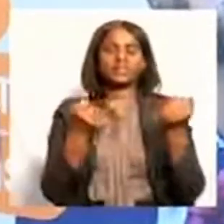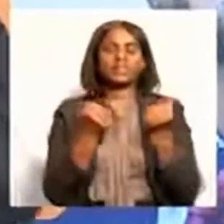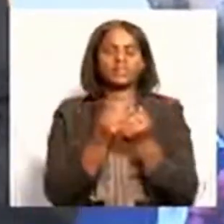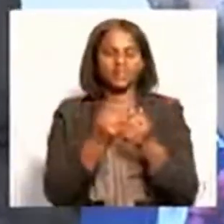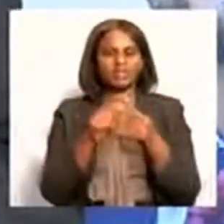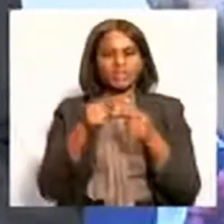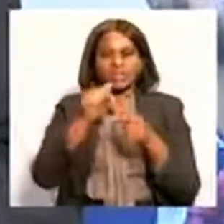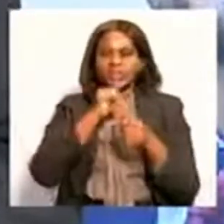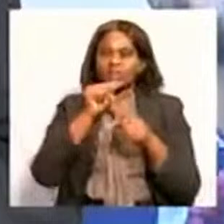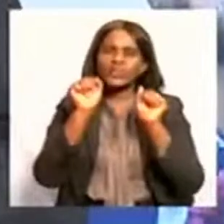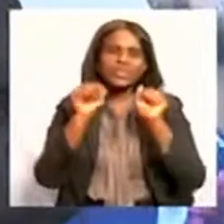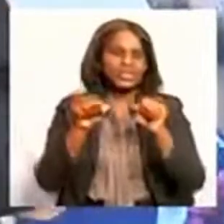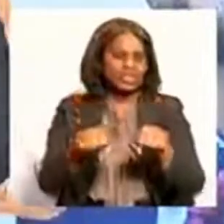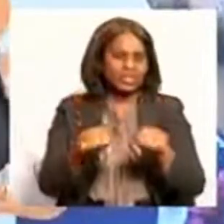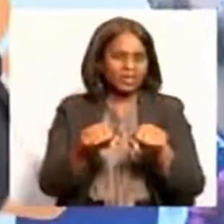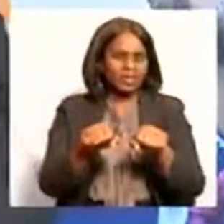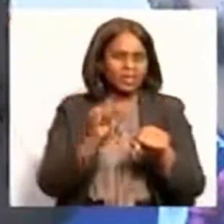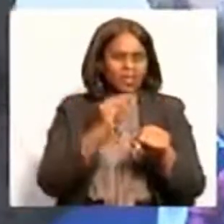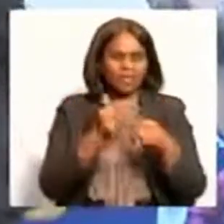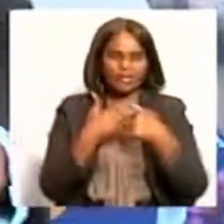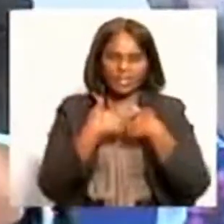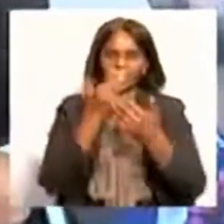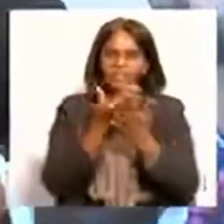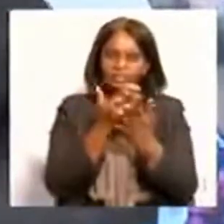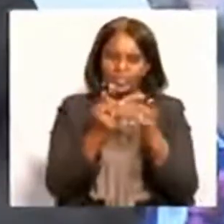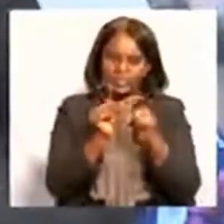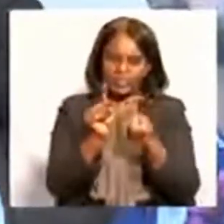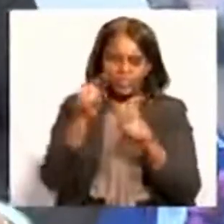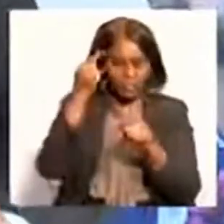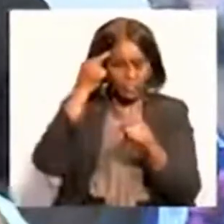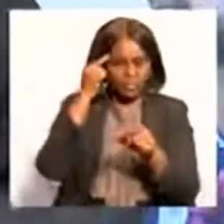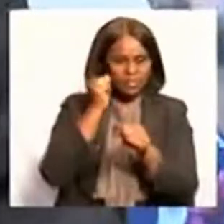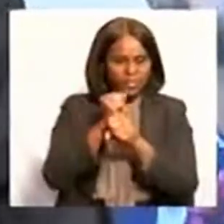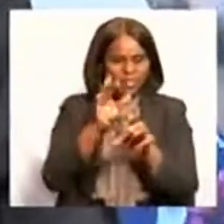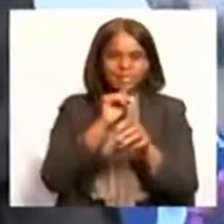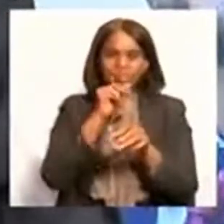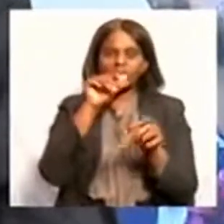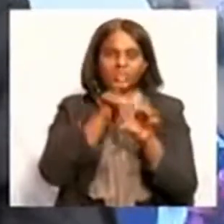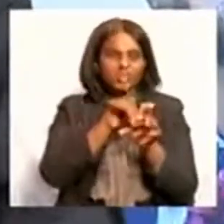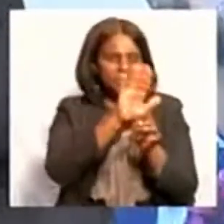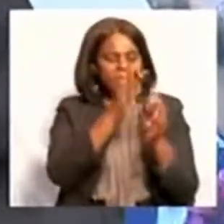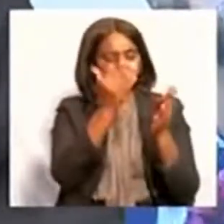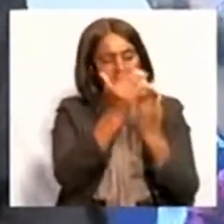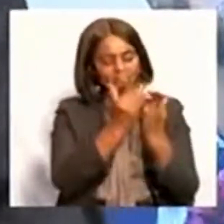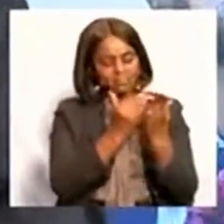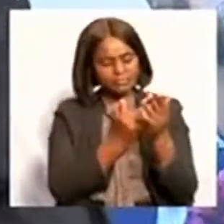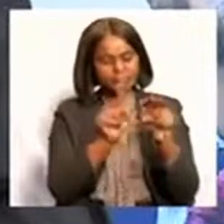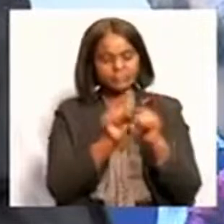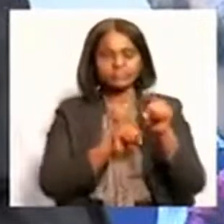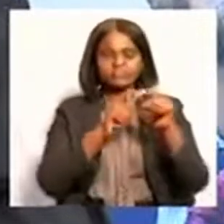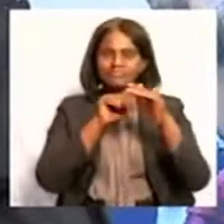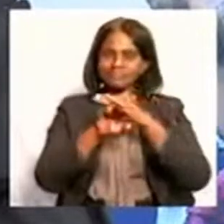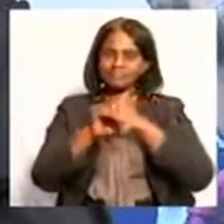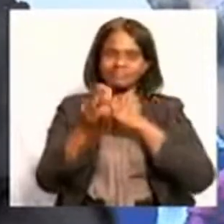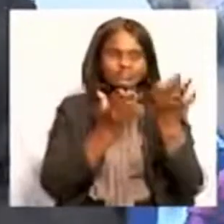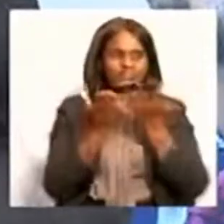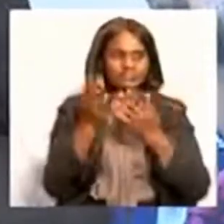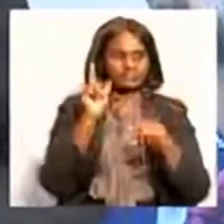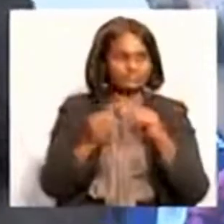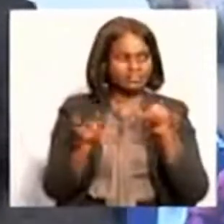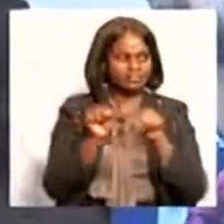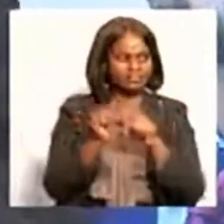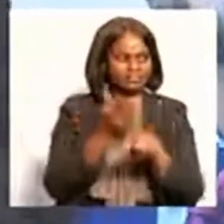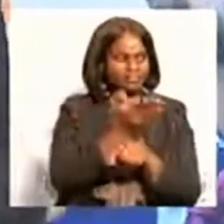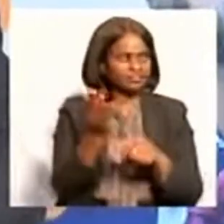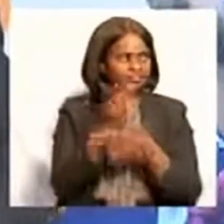they are not eligible. So we've recommended, and these civil servants are no longer now eligible to access those services. So these